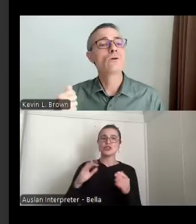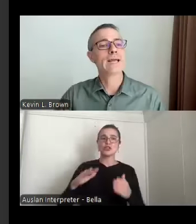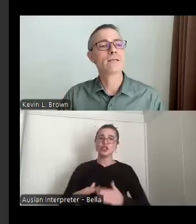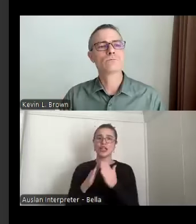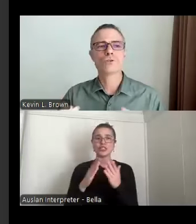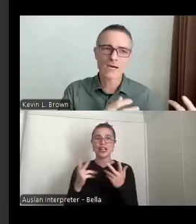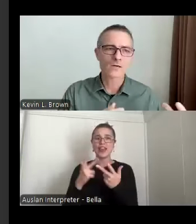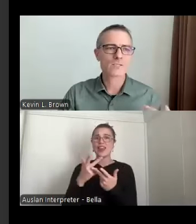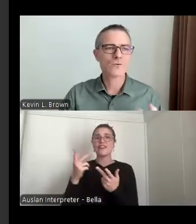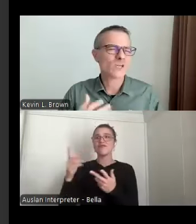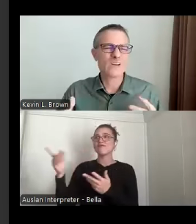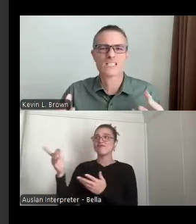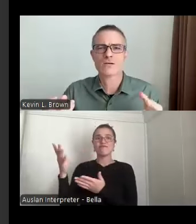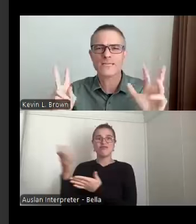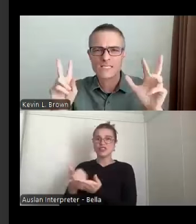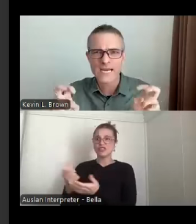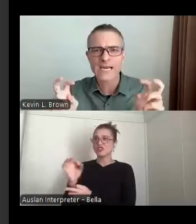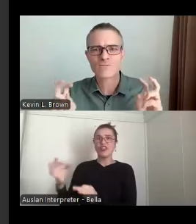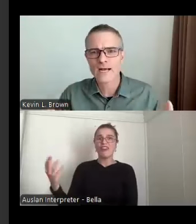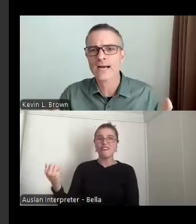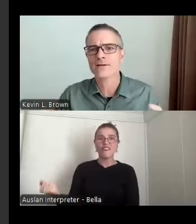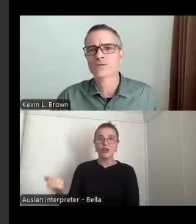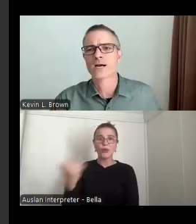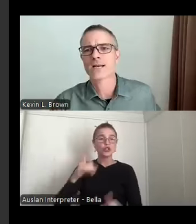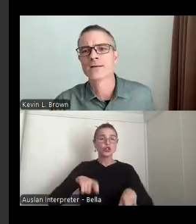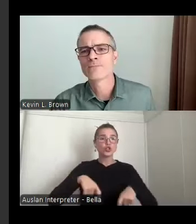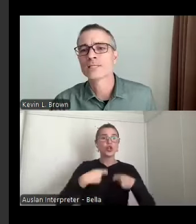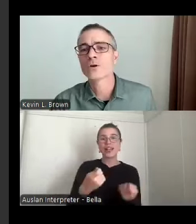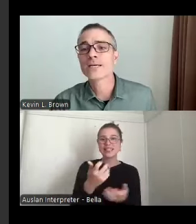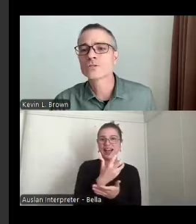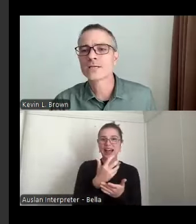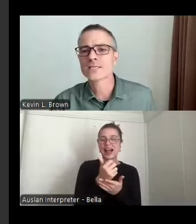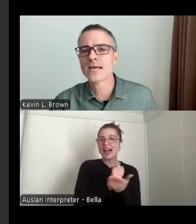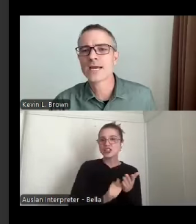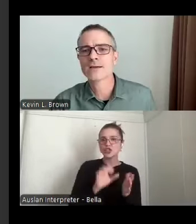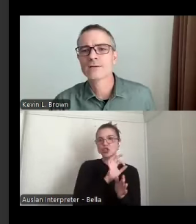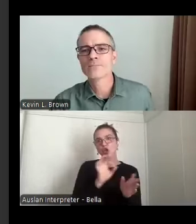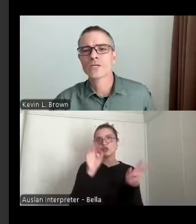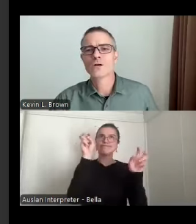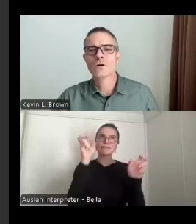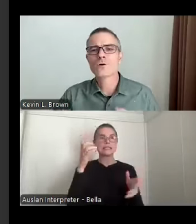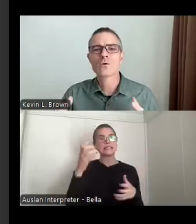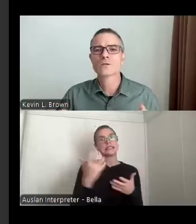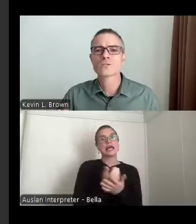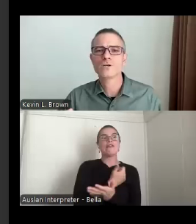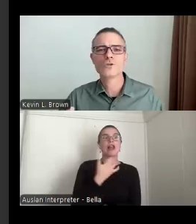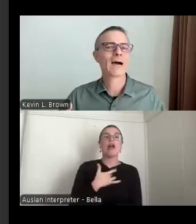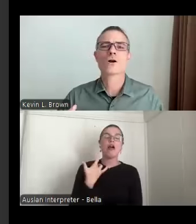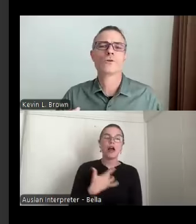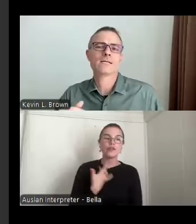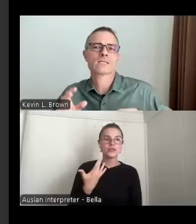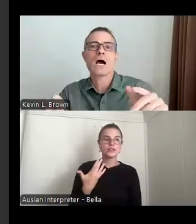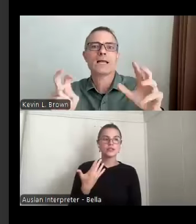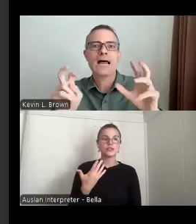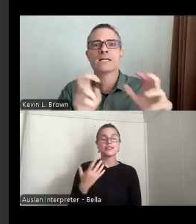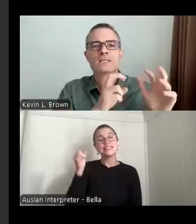you donate to the arts, you don't necessarily save lives, right? And so he goes on to say, of course, you might argue